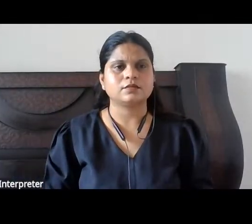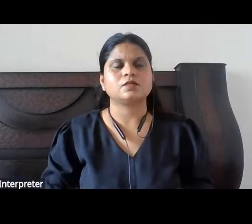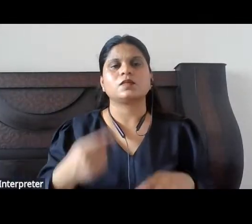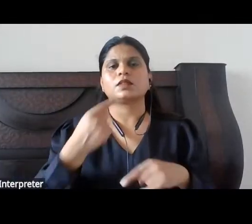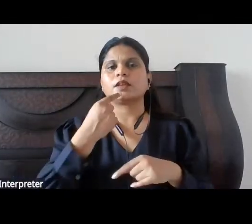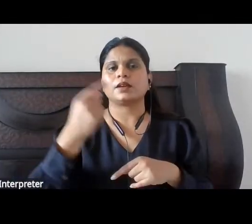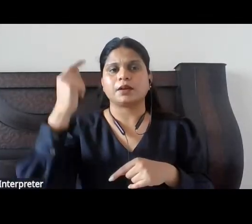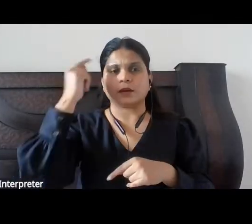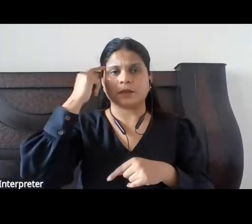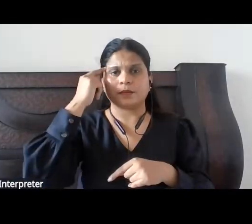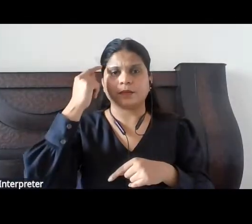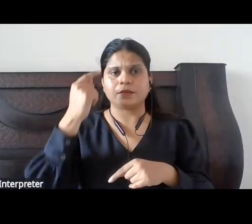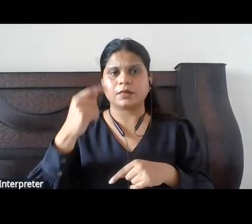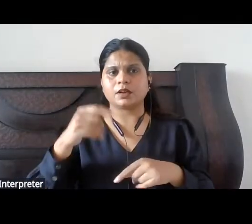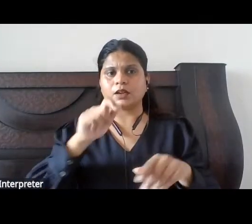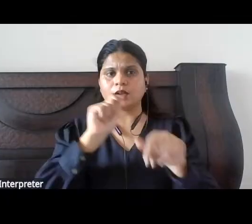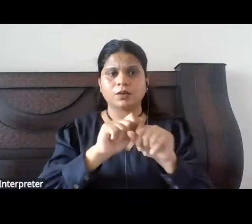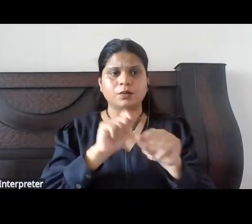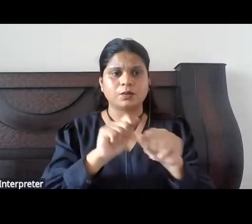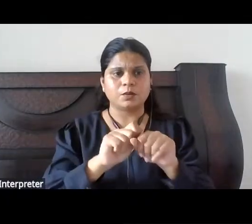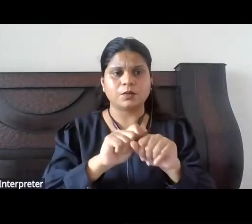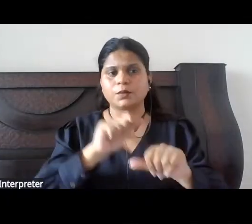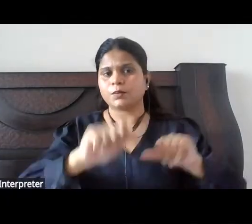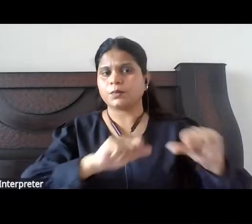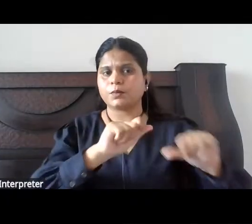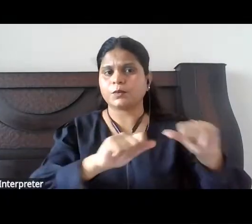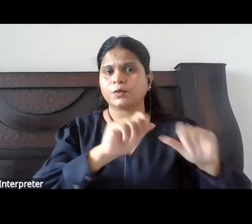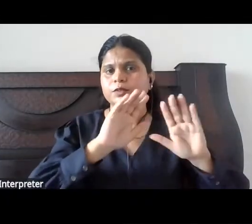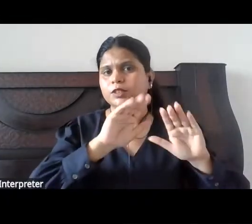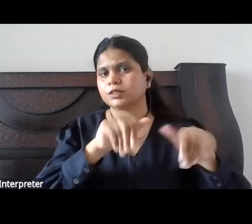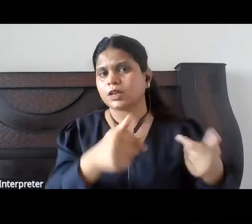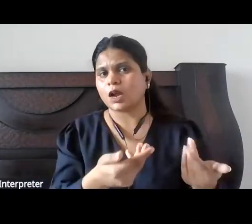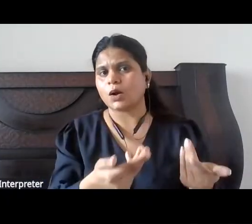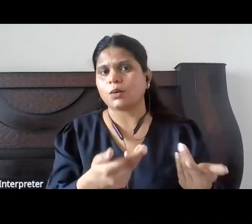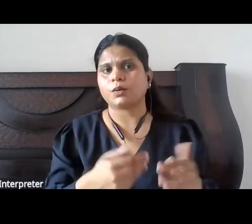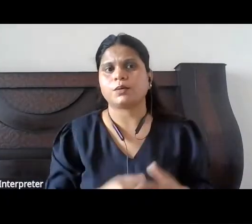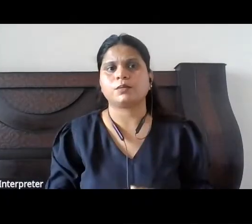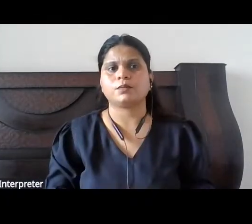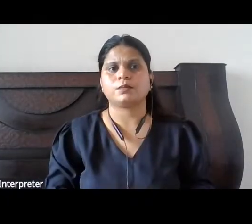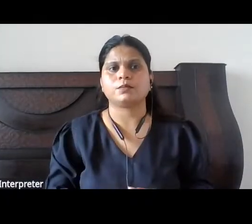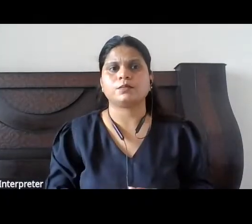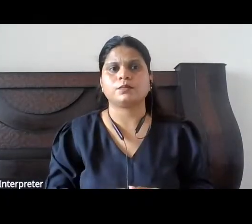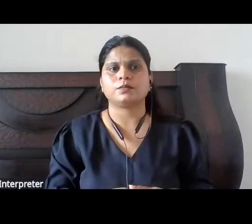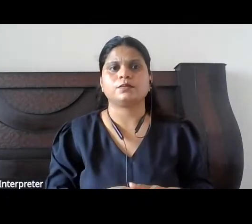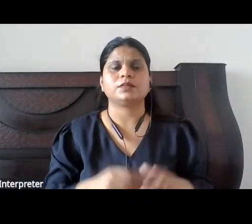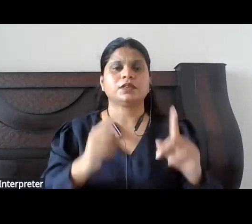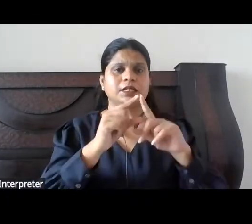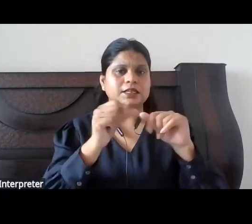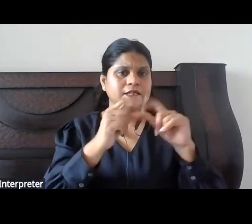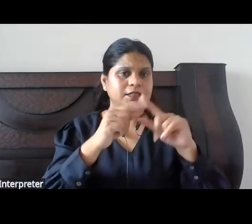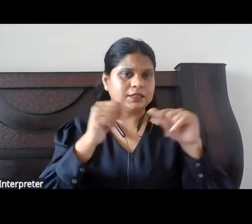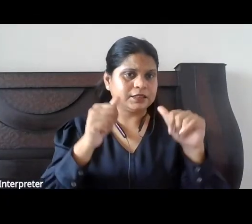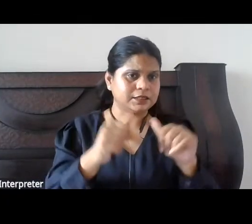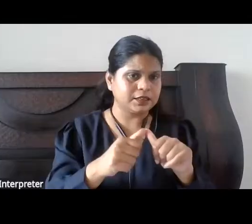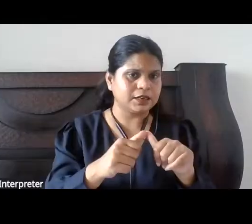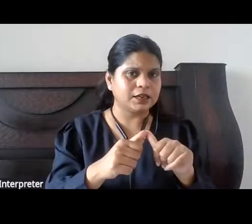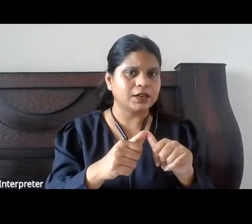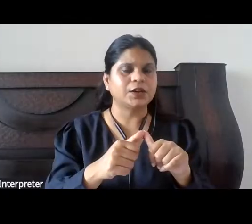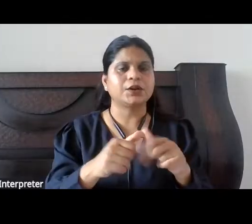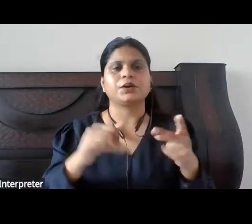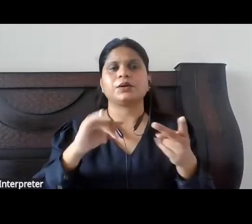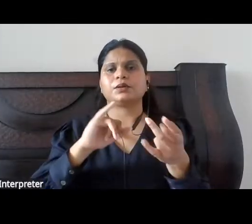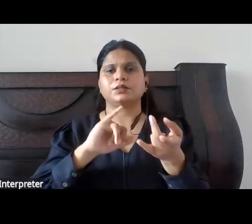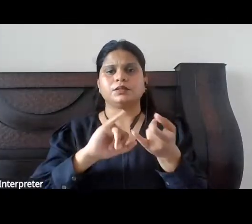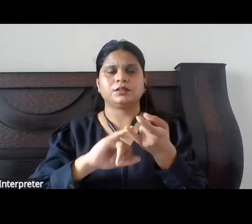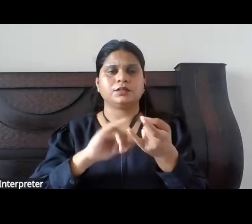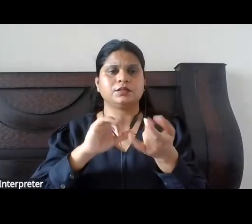does one really work throughout the process of representation, data and stigma, which Smita has also shared? So we would want to